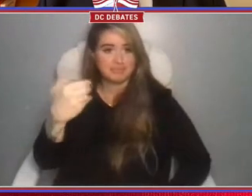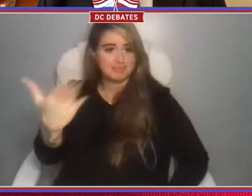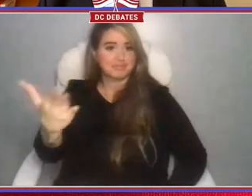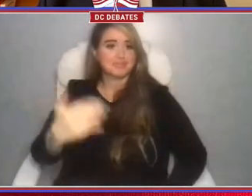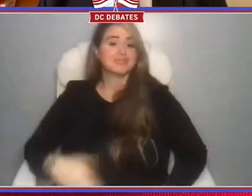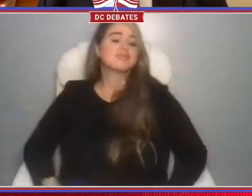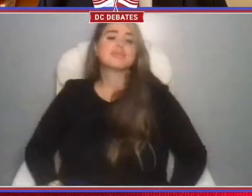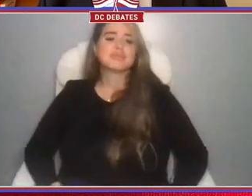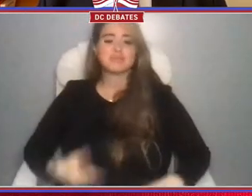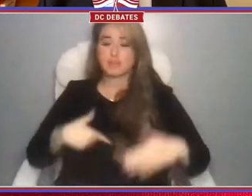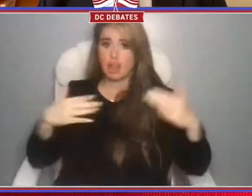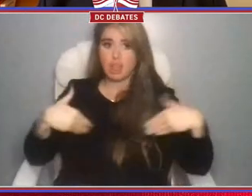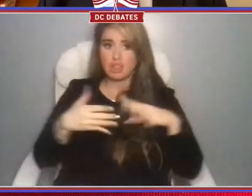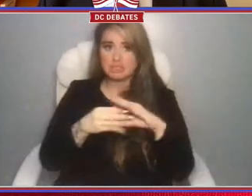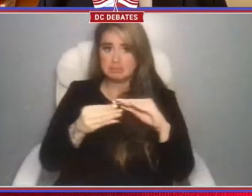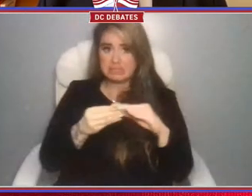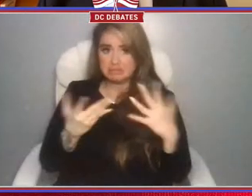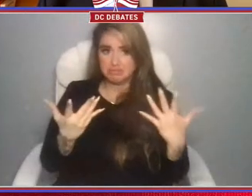yet.